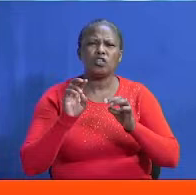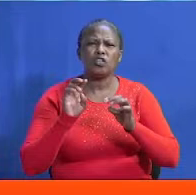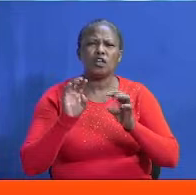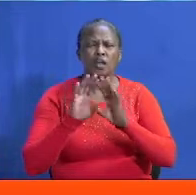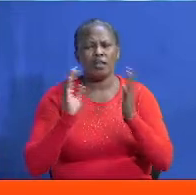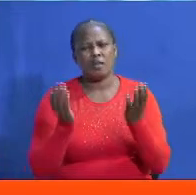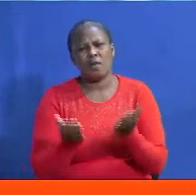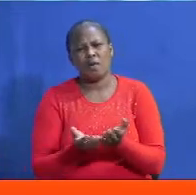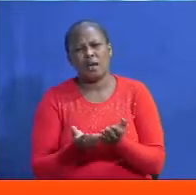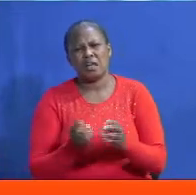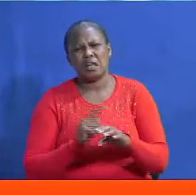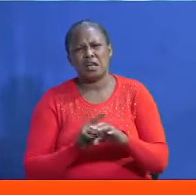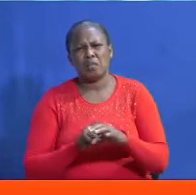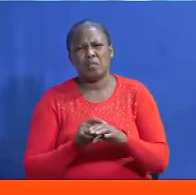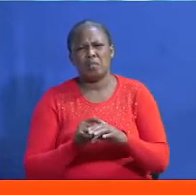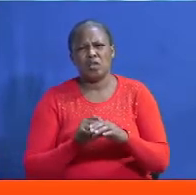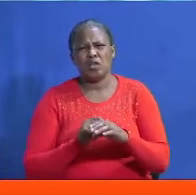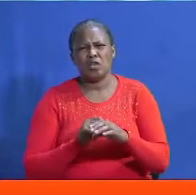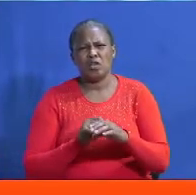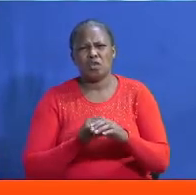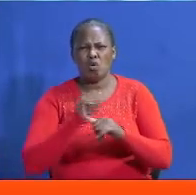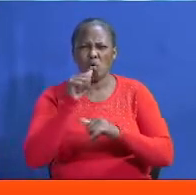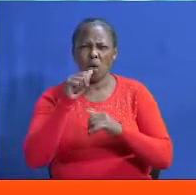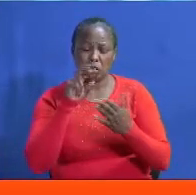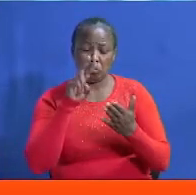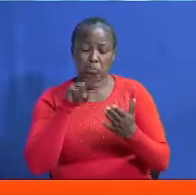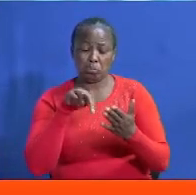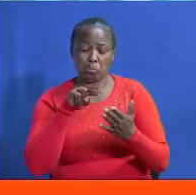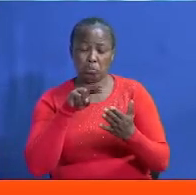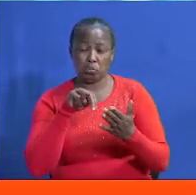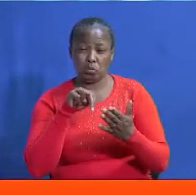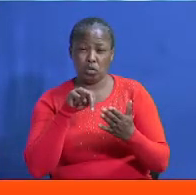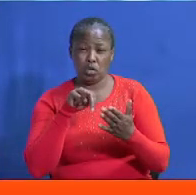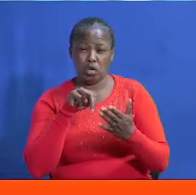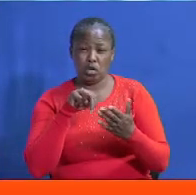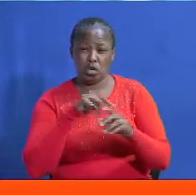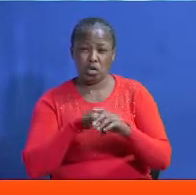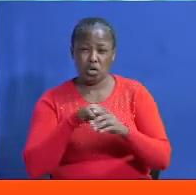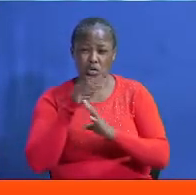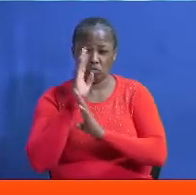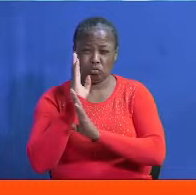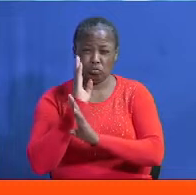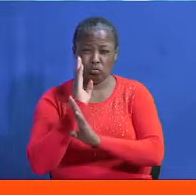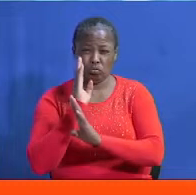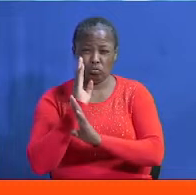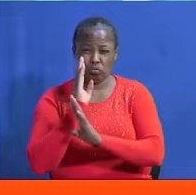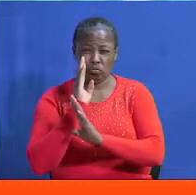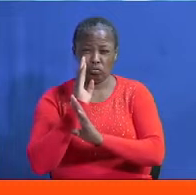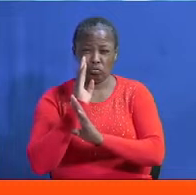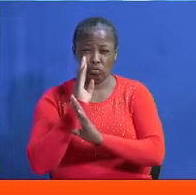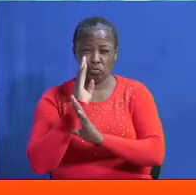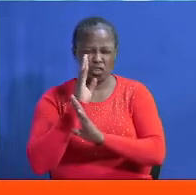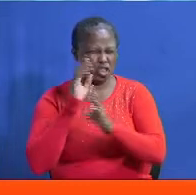think the viewers can go ahead and check it out. Right. Yeah. And in terms of security, it's very secure.